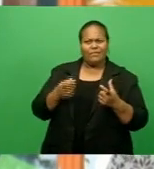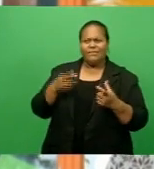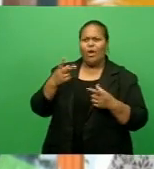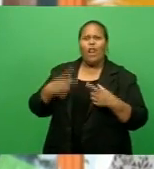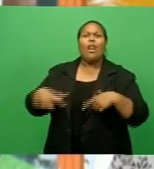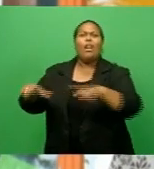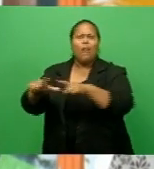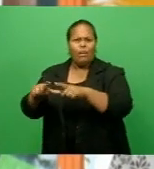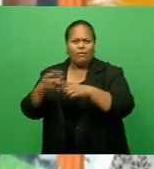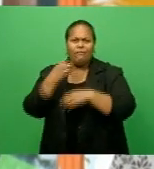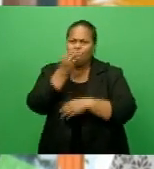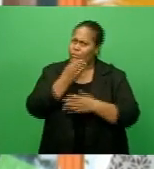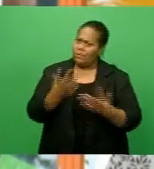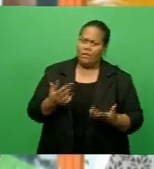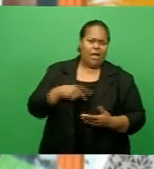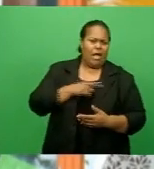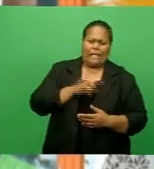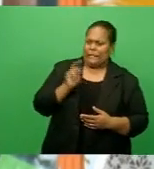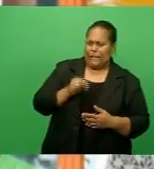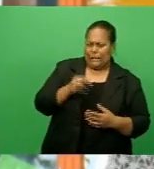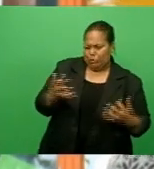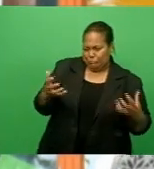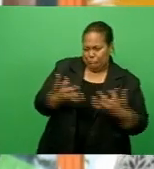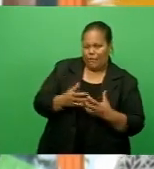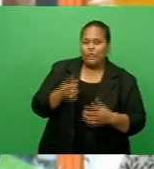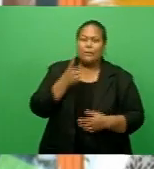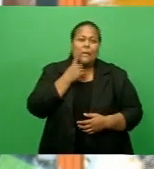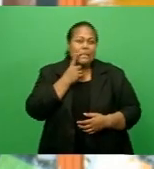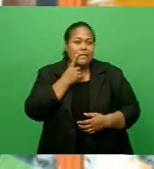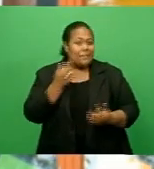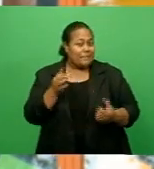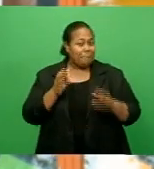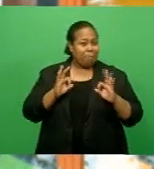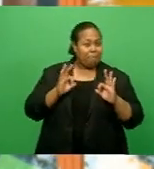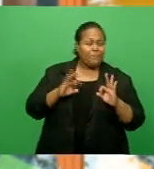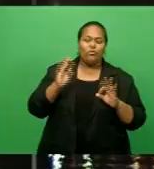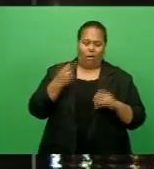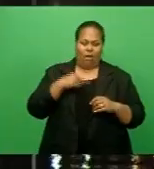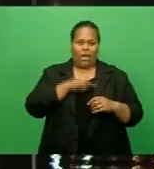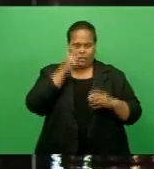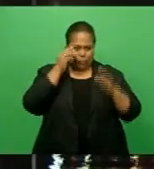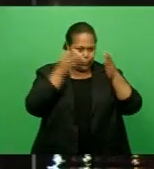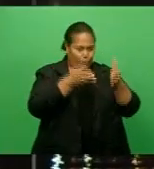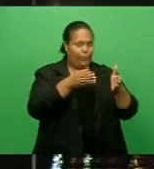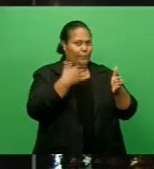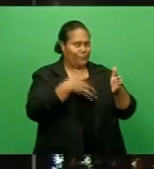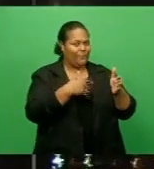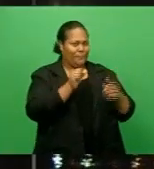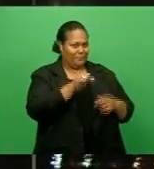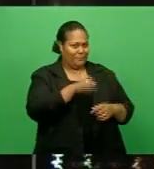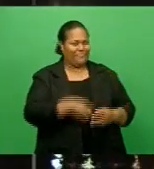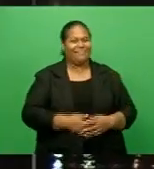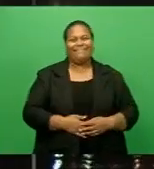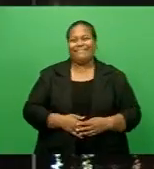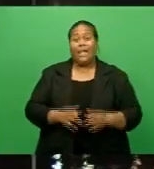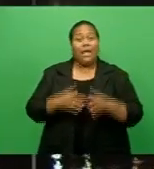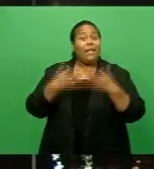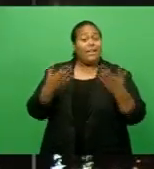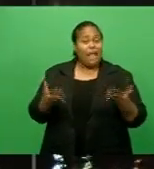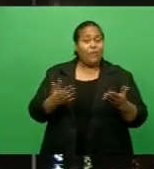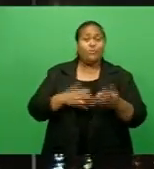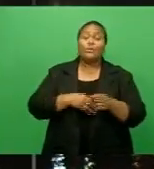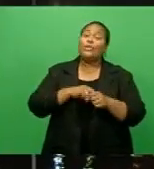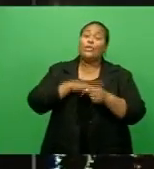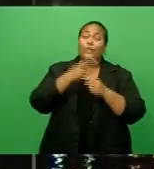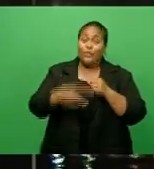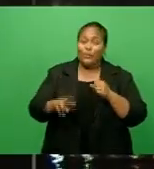food, is making it palatable, making it tasty enough so that we can enjoy it. And Koroi joins us now with all the